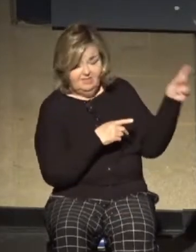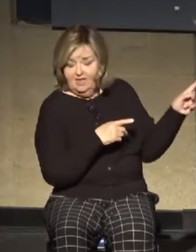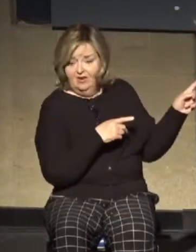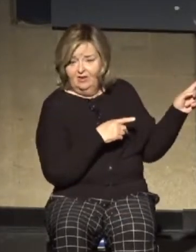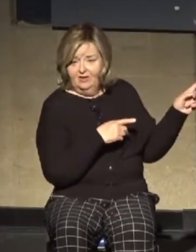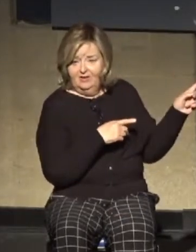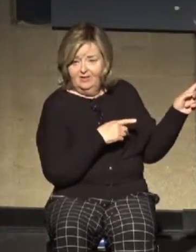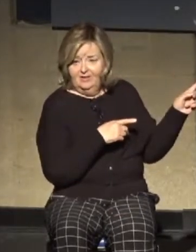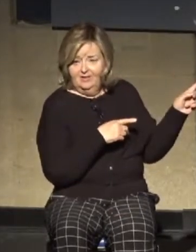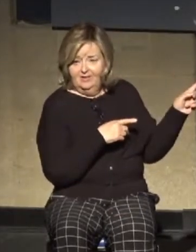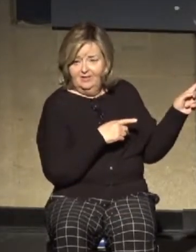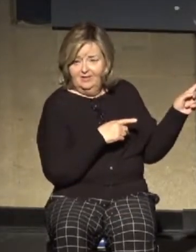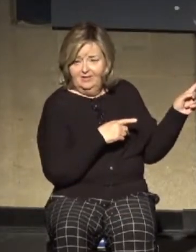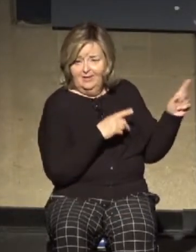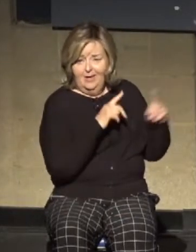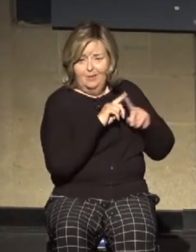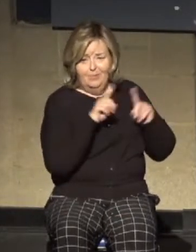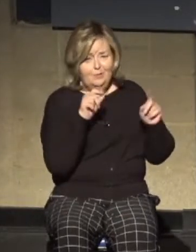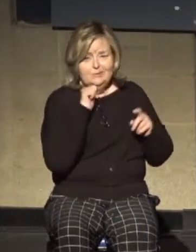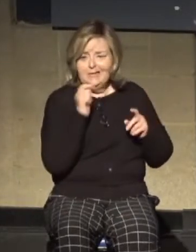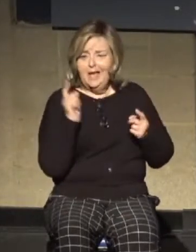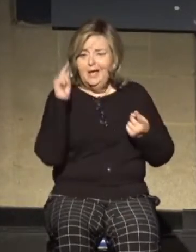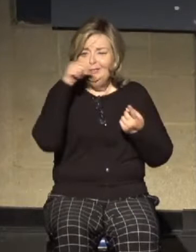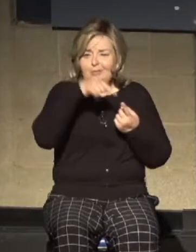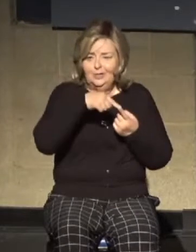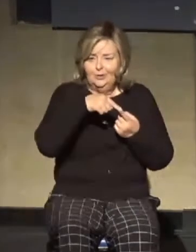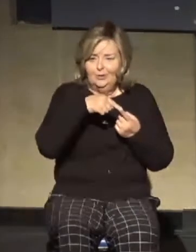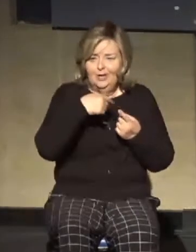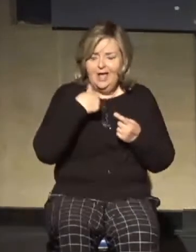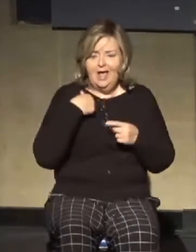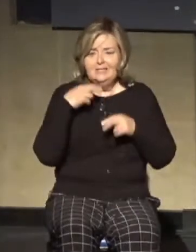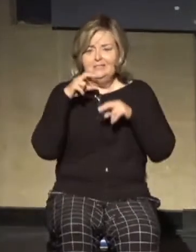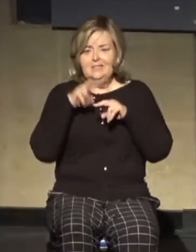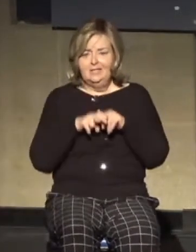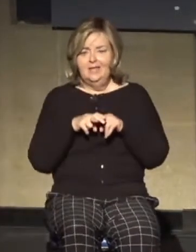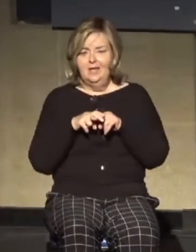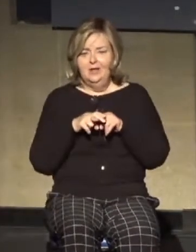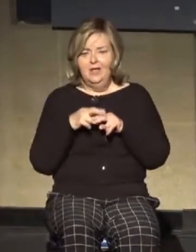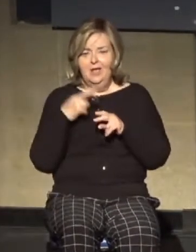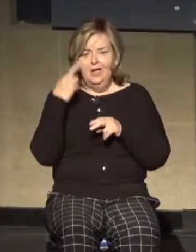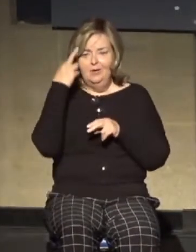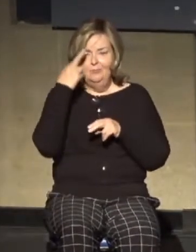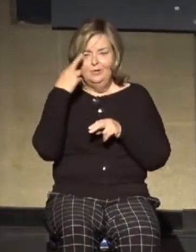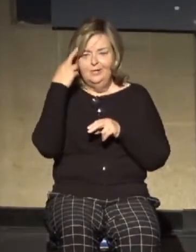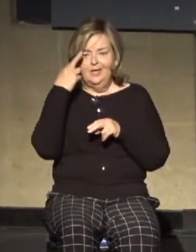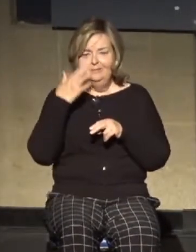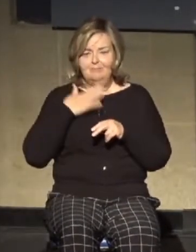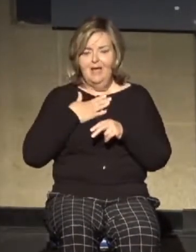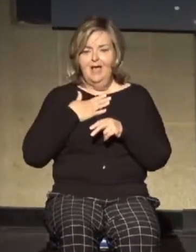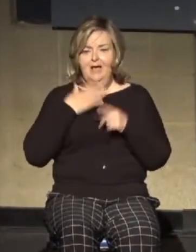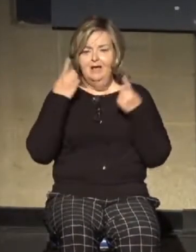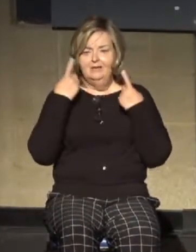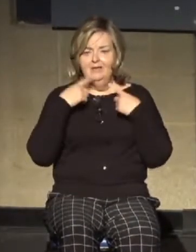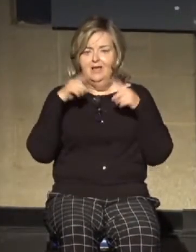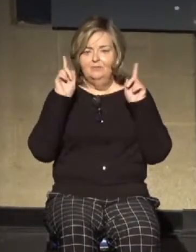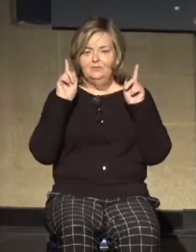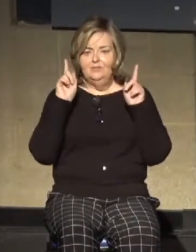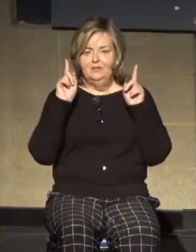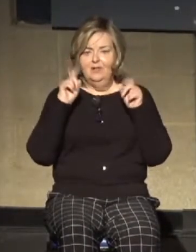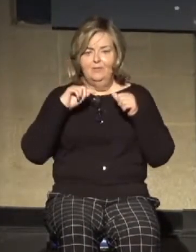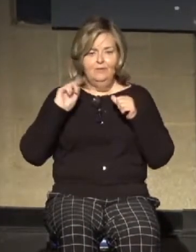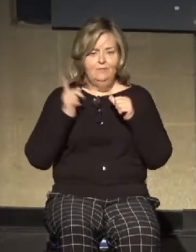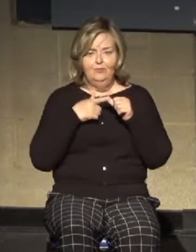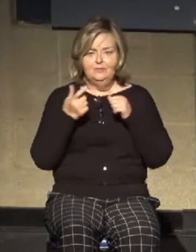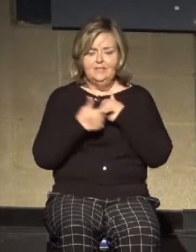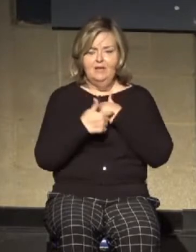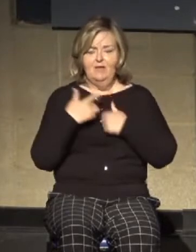seats. But it wasn't until I sat down that I truly realized what I had accomplished. And for the first time, I